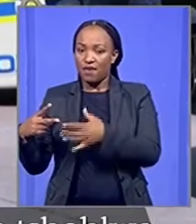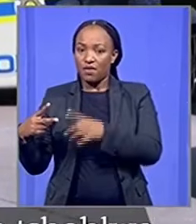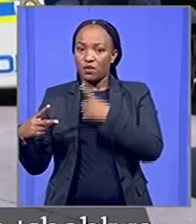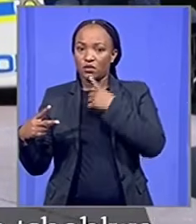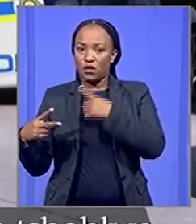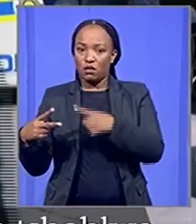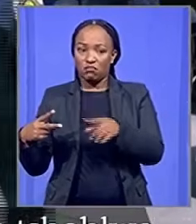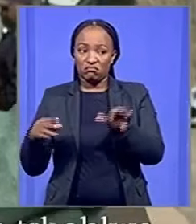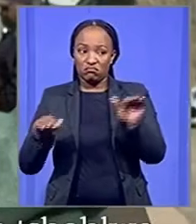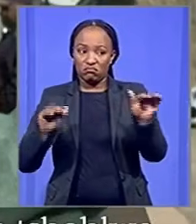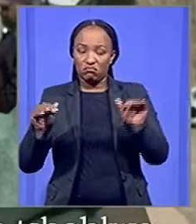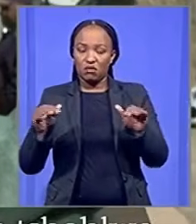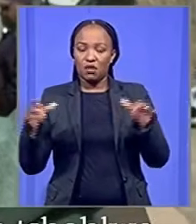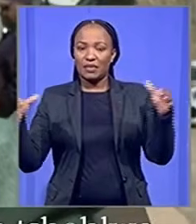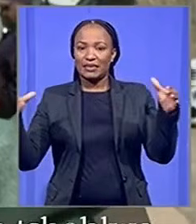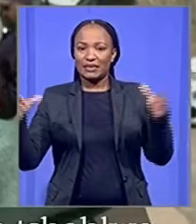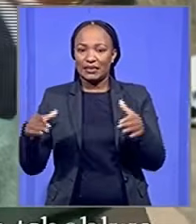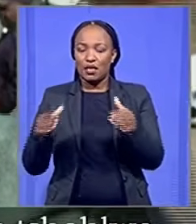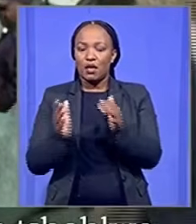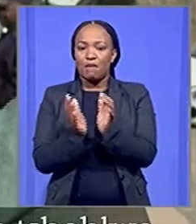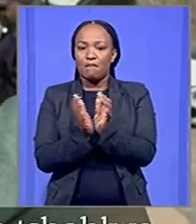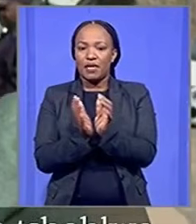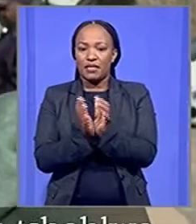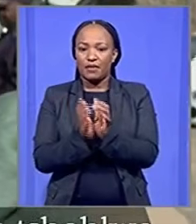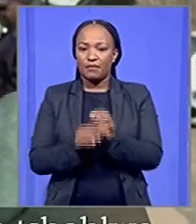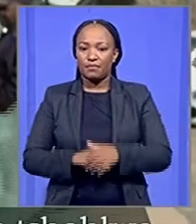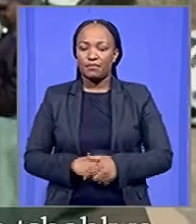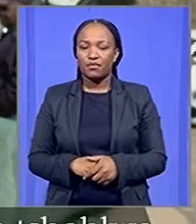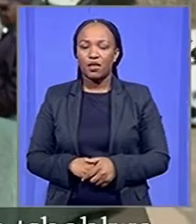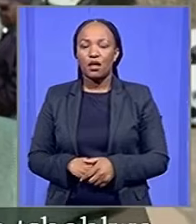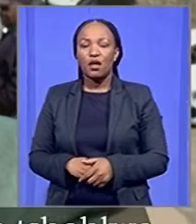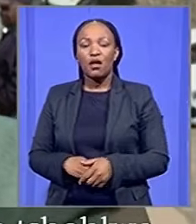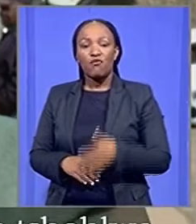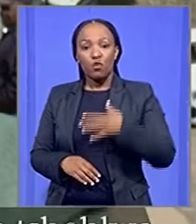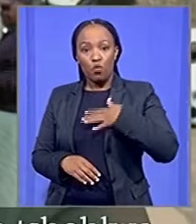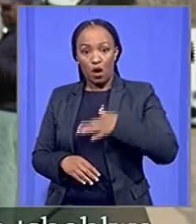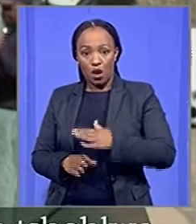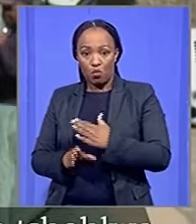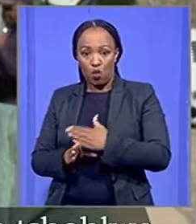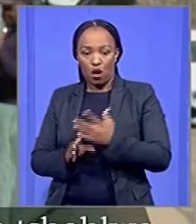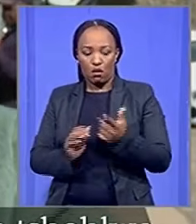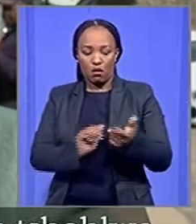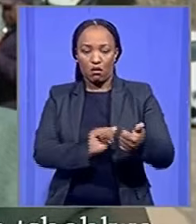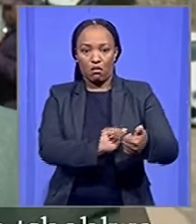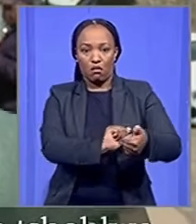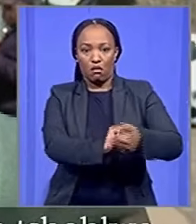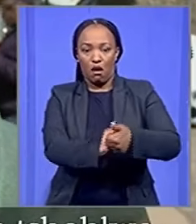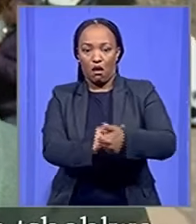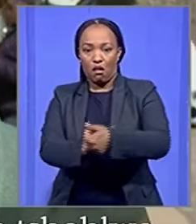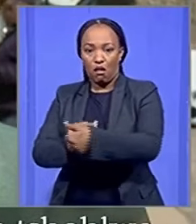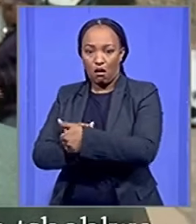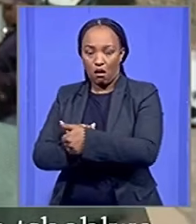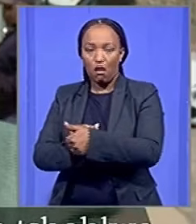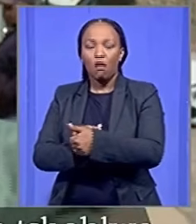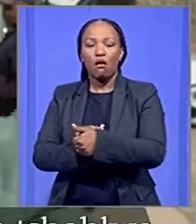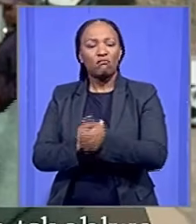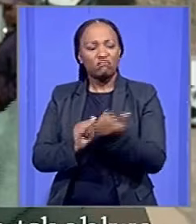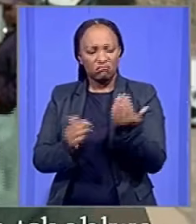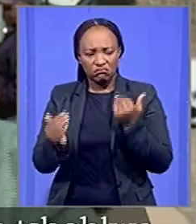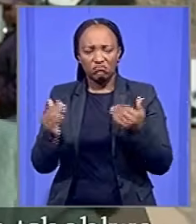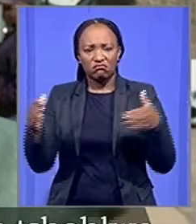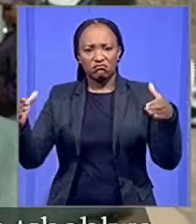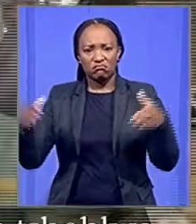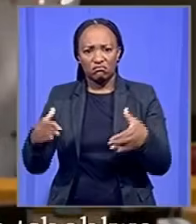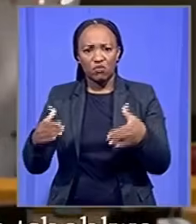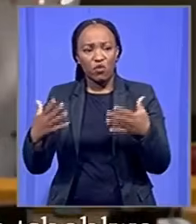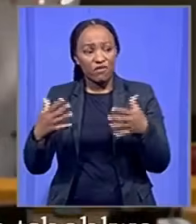mekgeng ya dipolotiki. If we are going to work together, you can do your part and we are looking at you where you have done wrong or where you